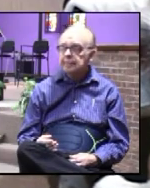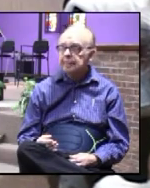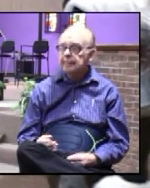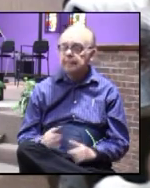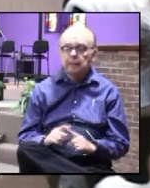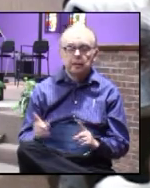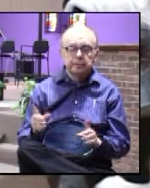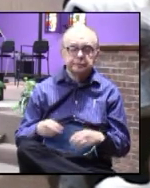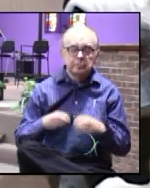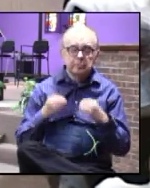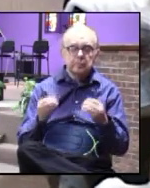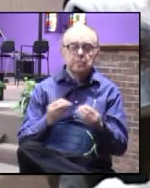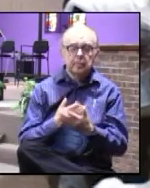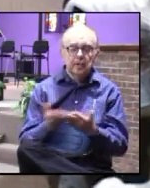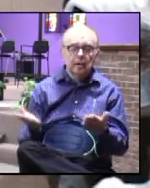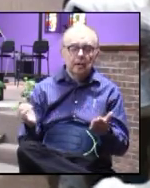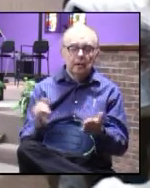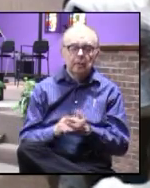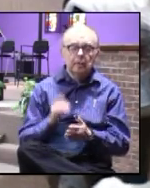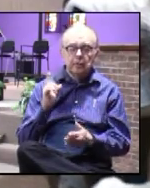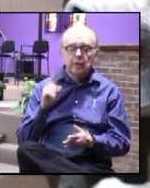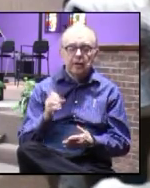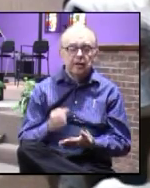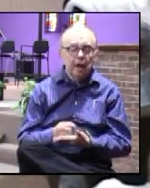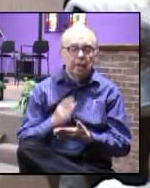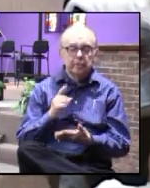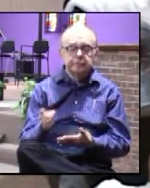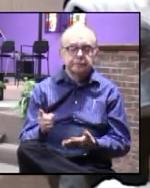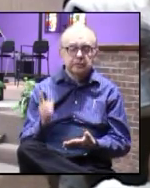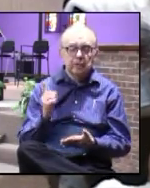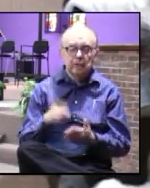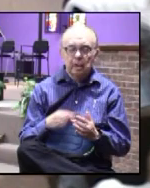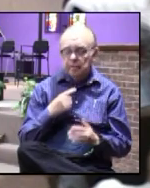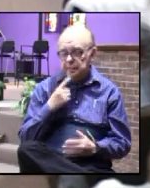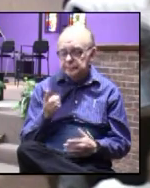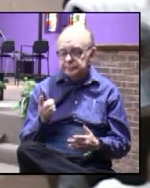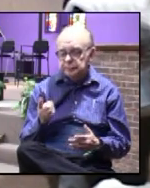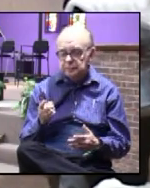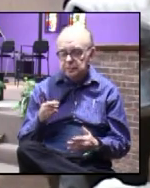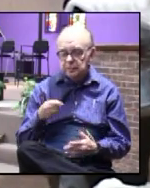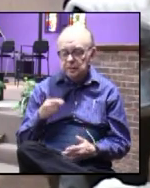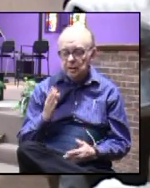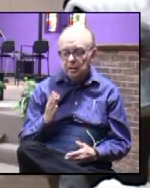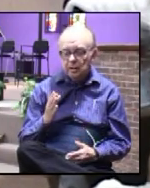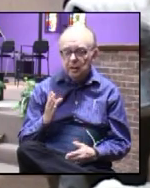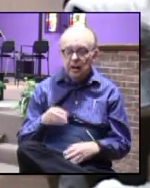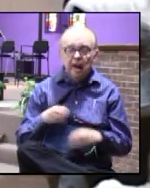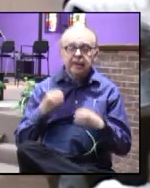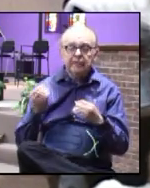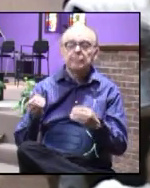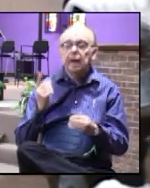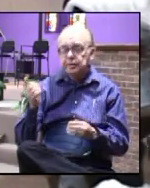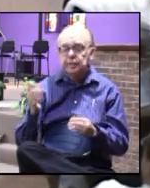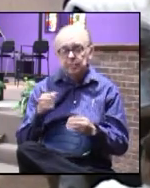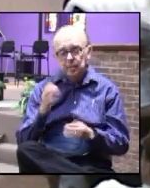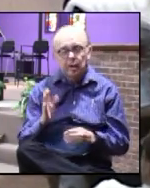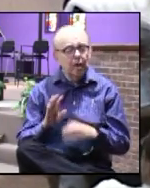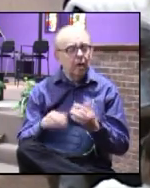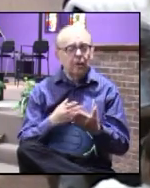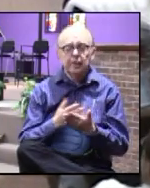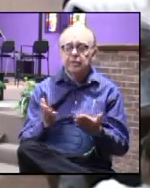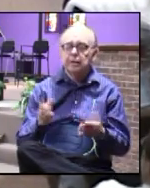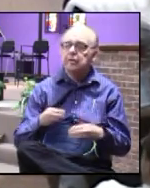But he gives you things for your needs to help you. And what I say to you is this, God, I give it back to you. All of